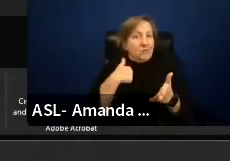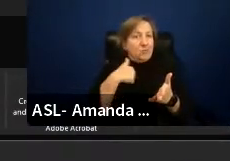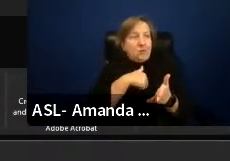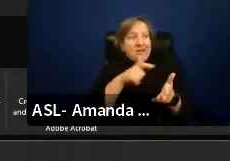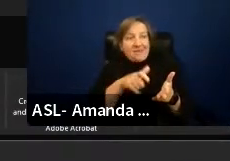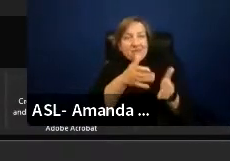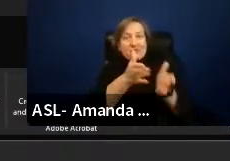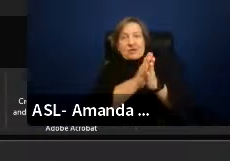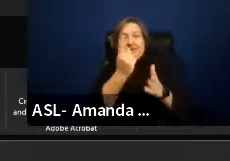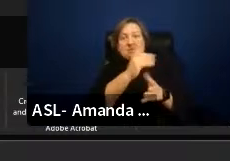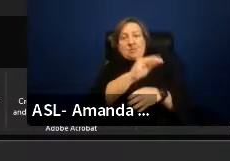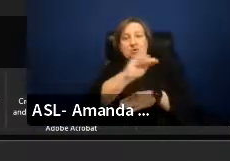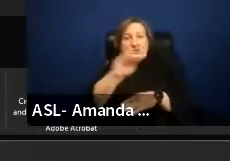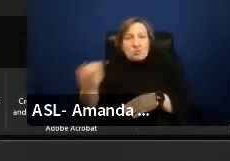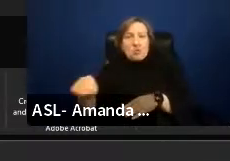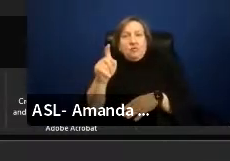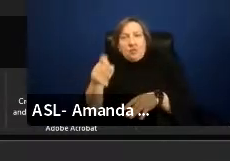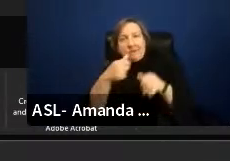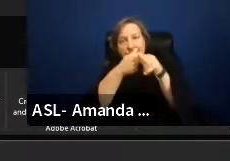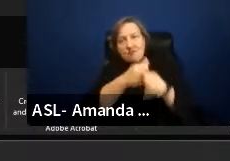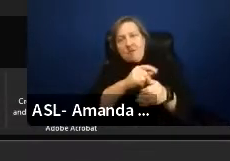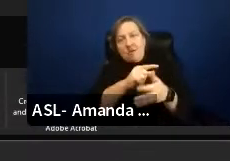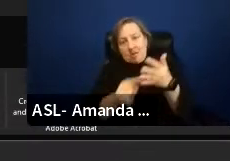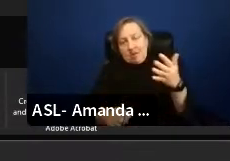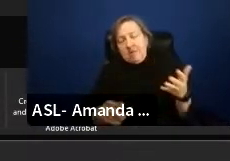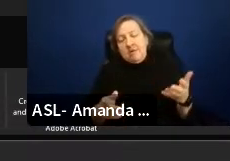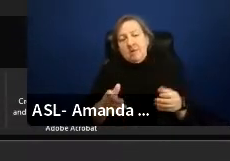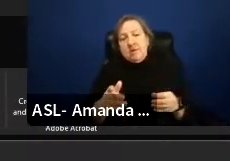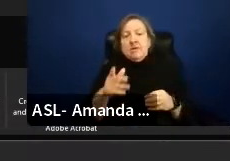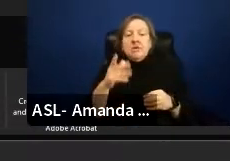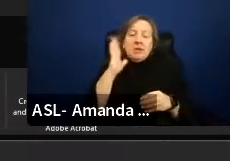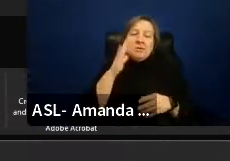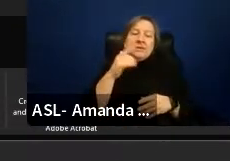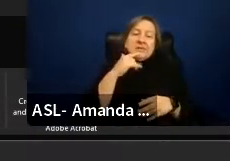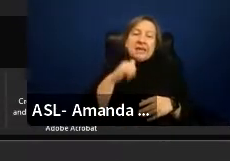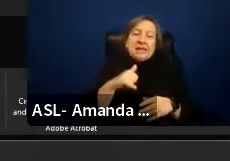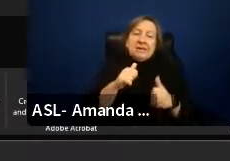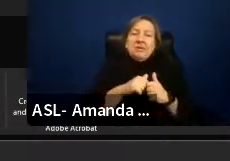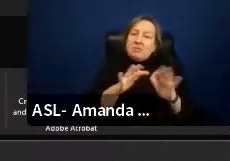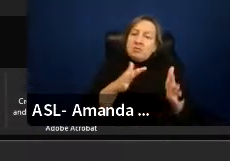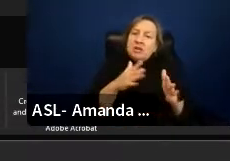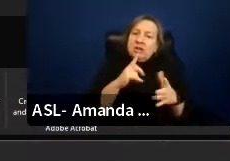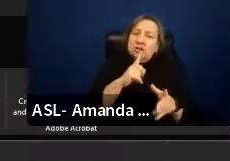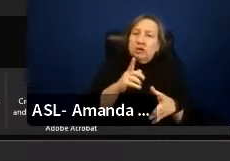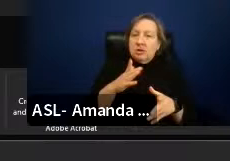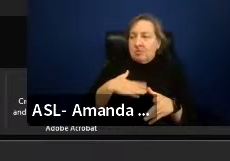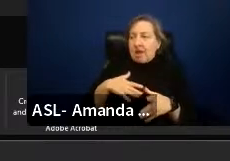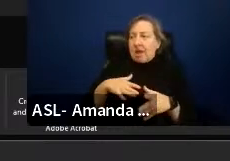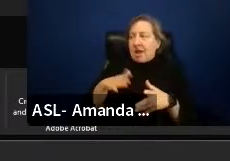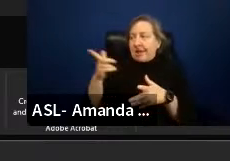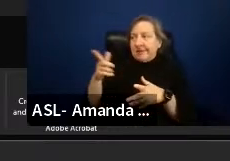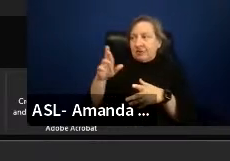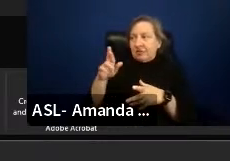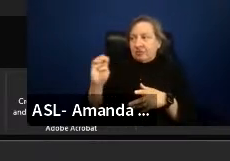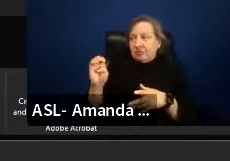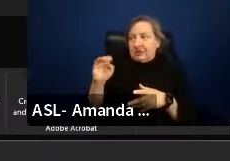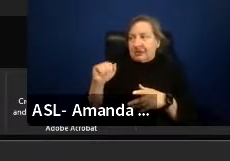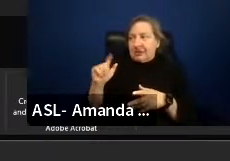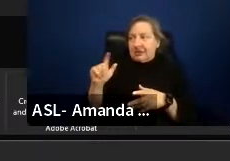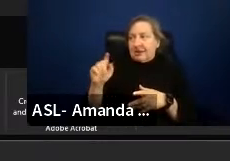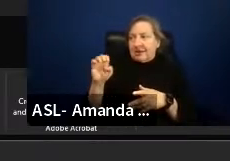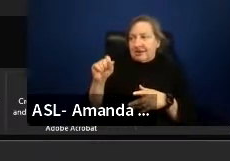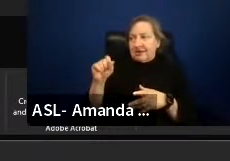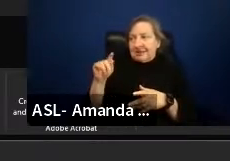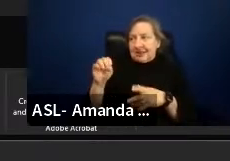I will say this with some certainty, and my real estate folks are here to cheer me on, we will